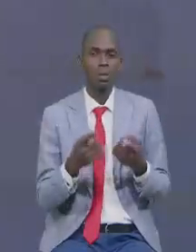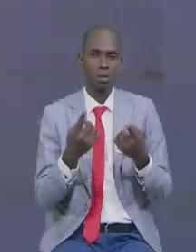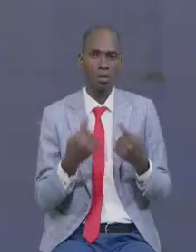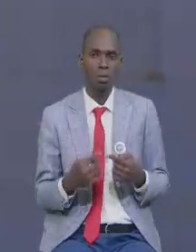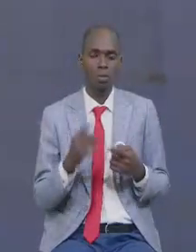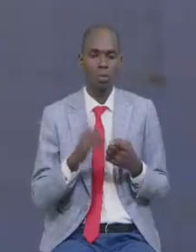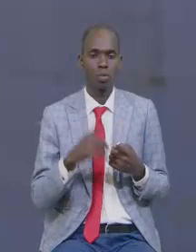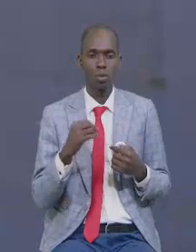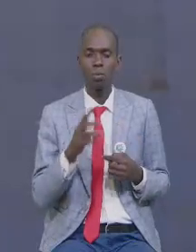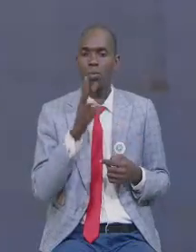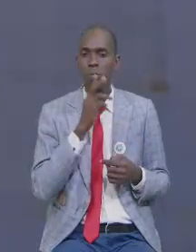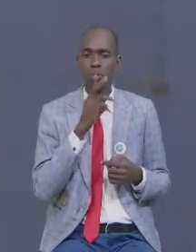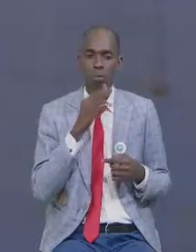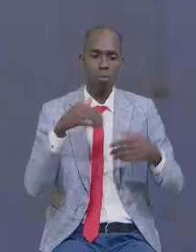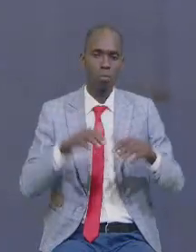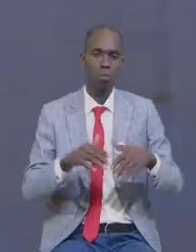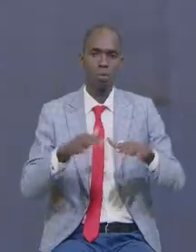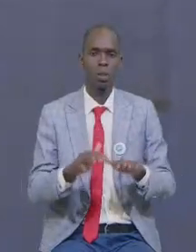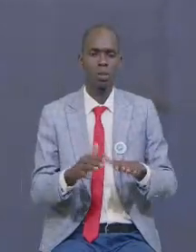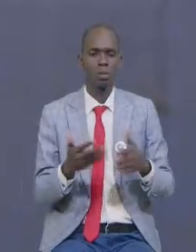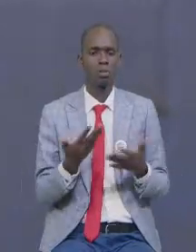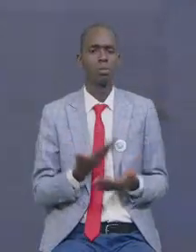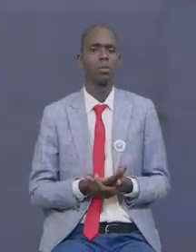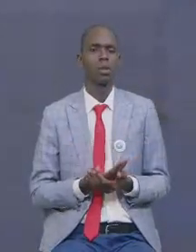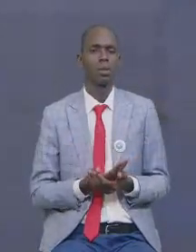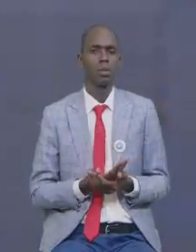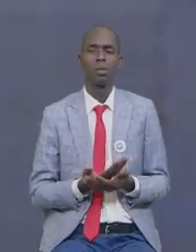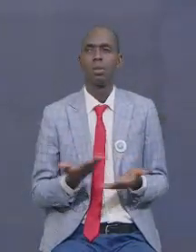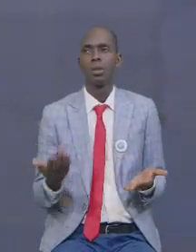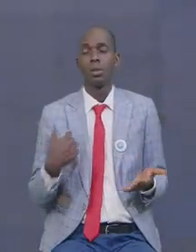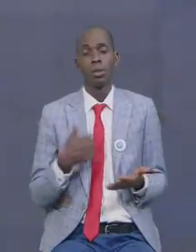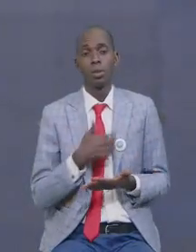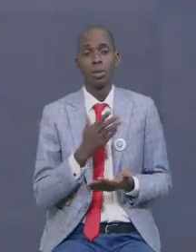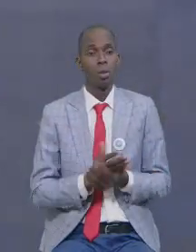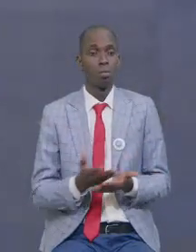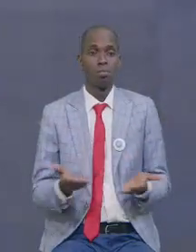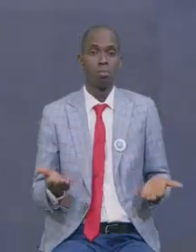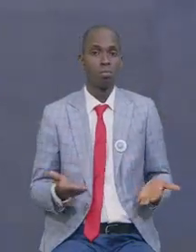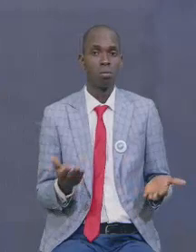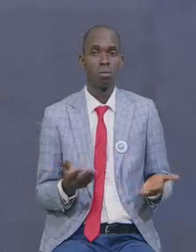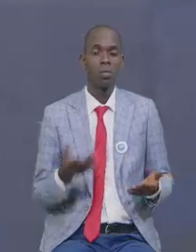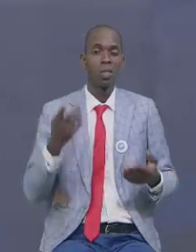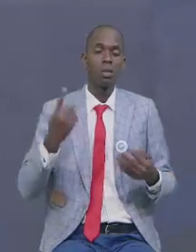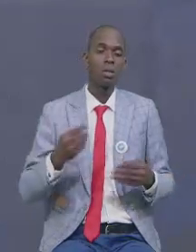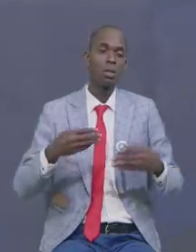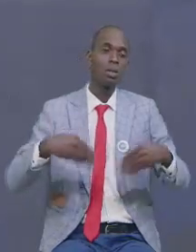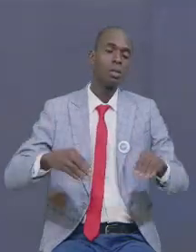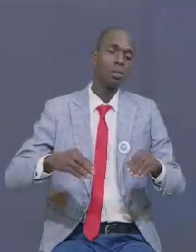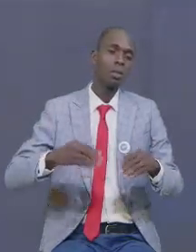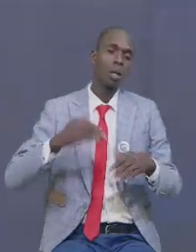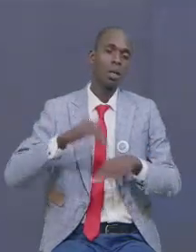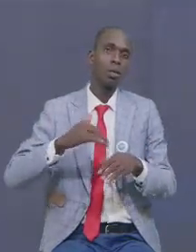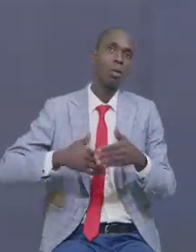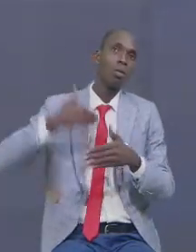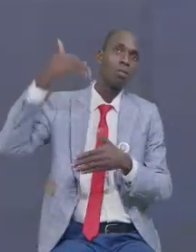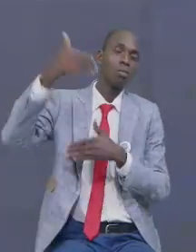sea, they said, here we stop. The market on the other side of the river, we cannot